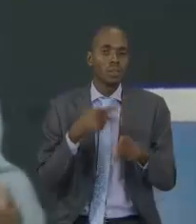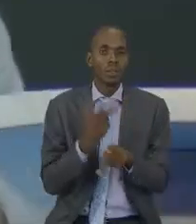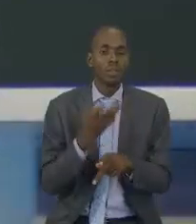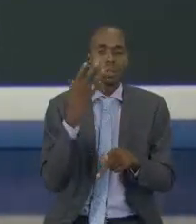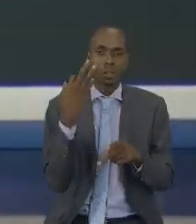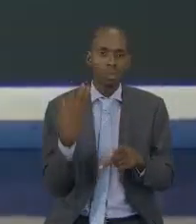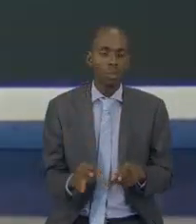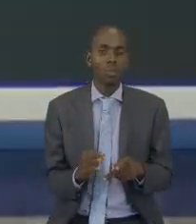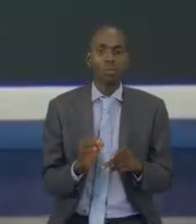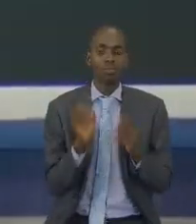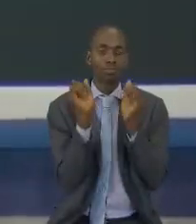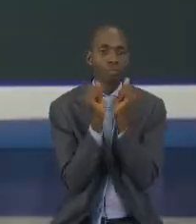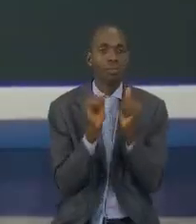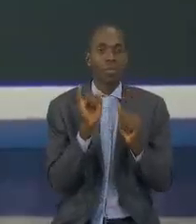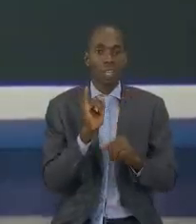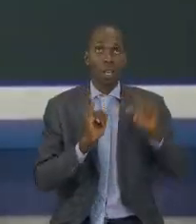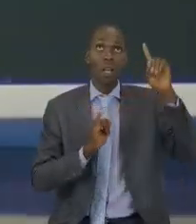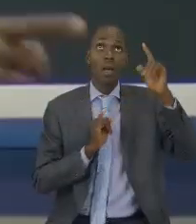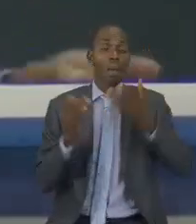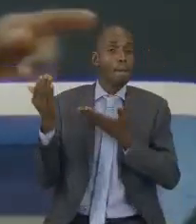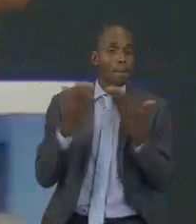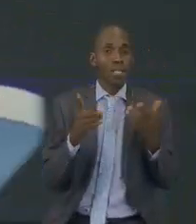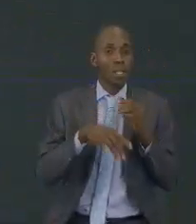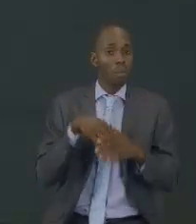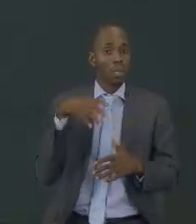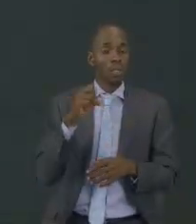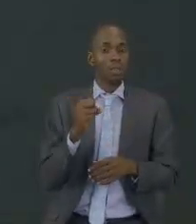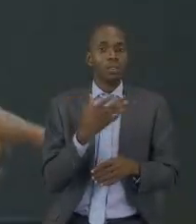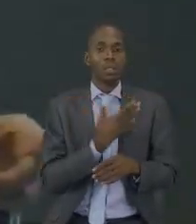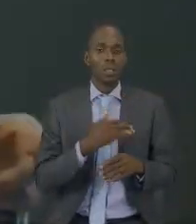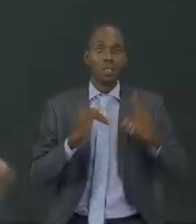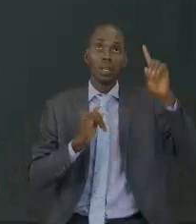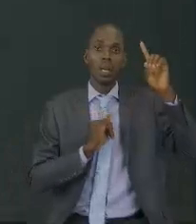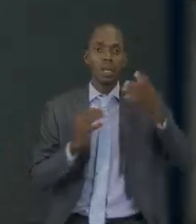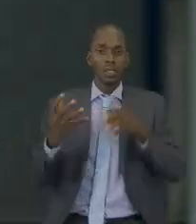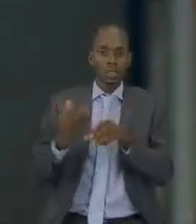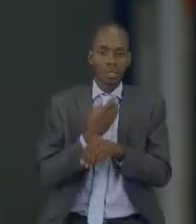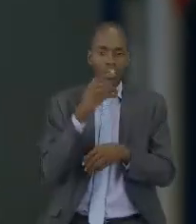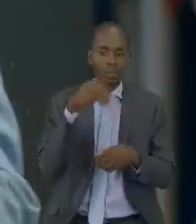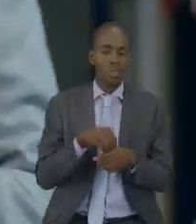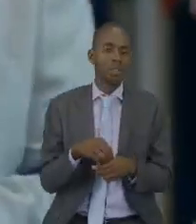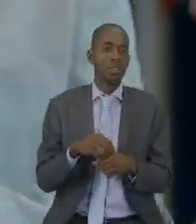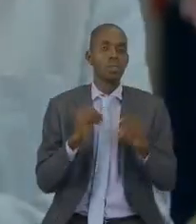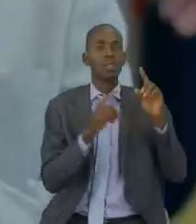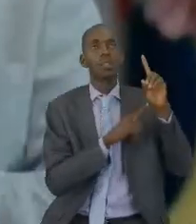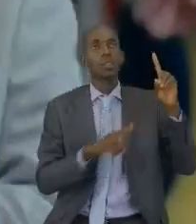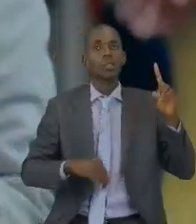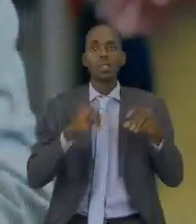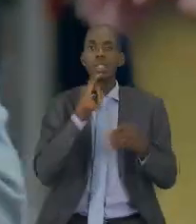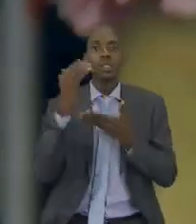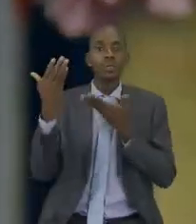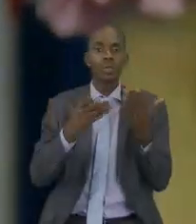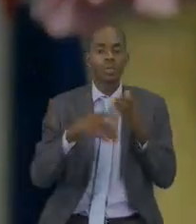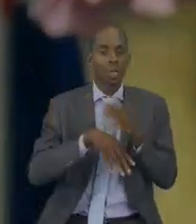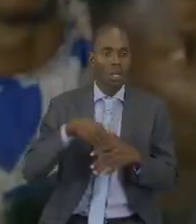I bring them out and I take them in. The Lord is bringing you